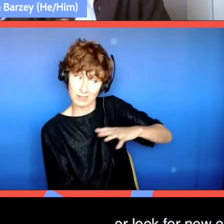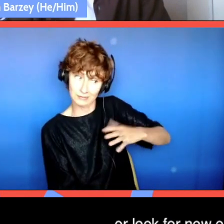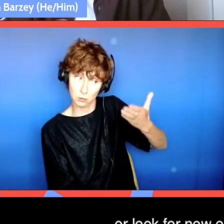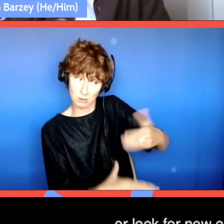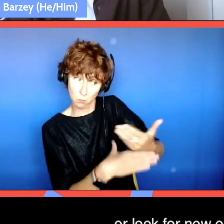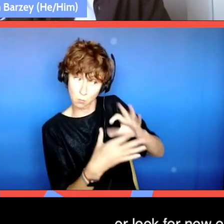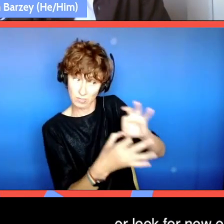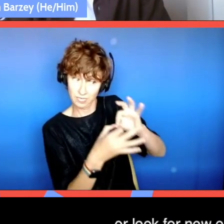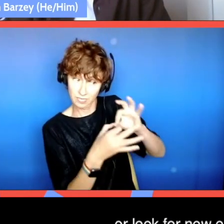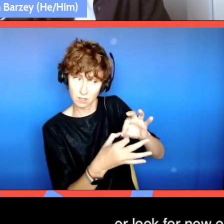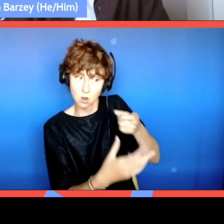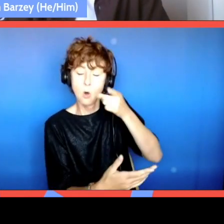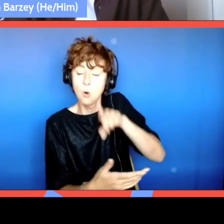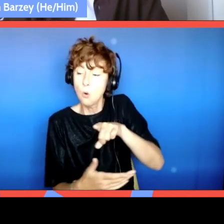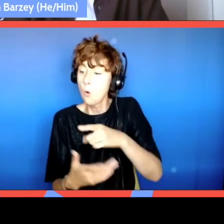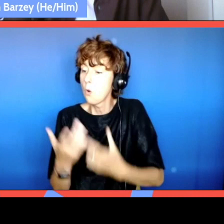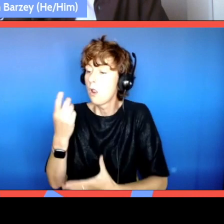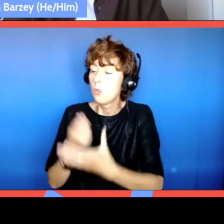look for new ones as time goes on?